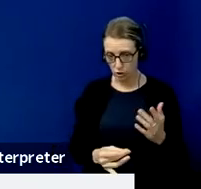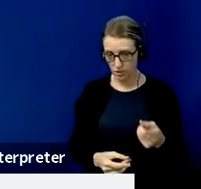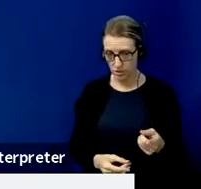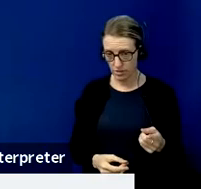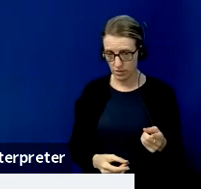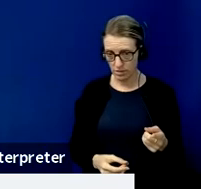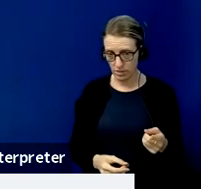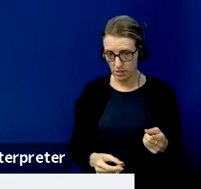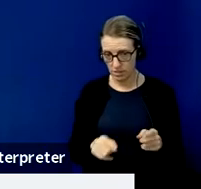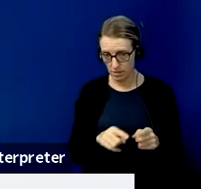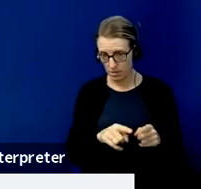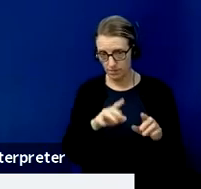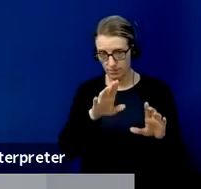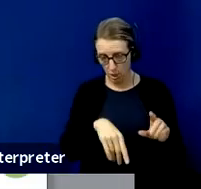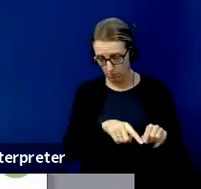skills is at the bottom.